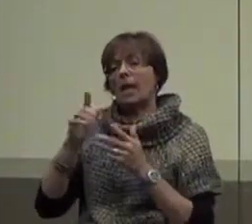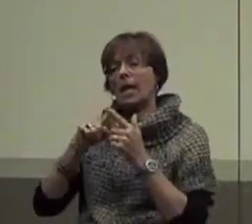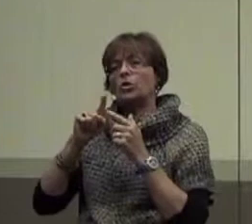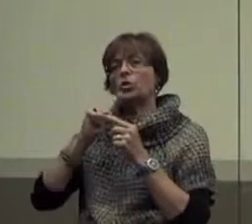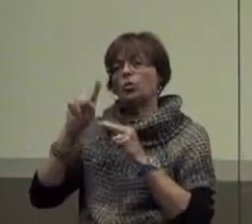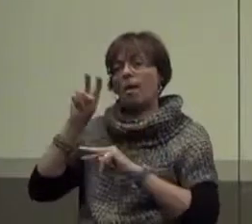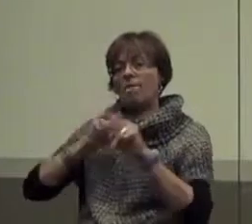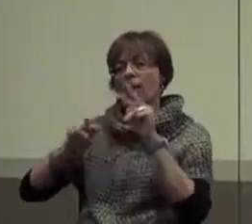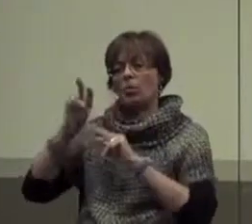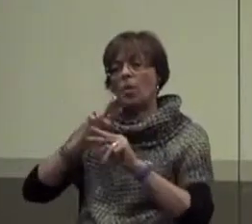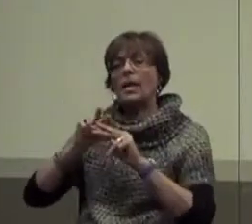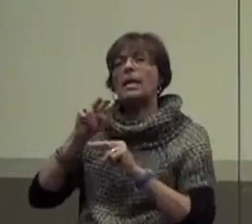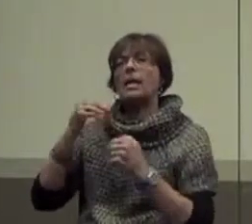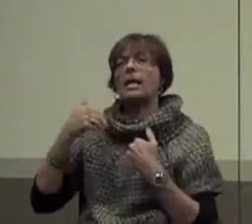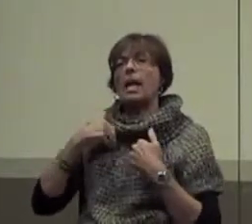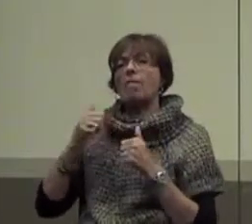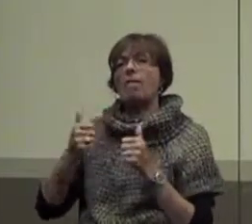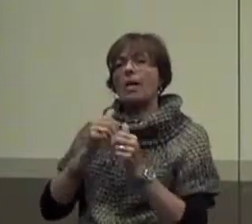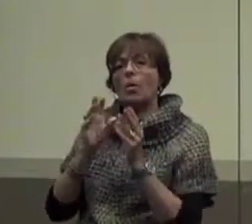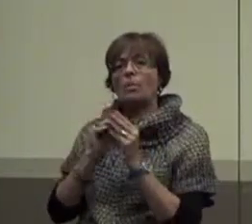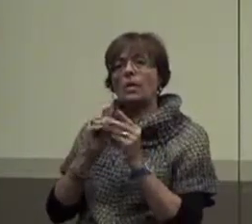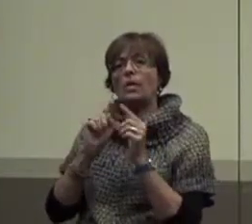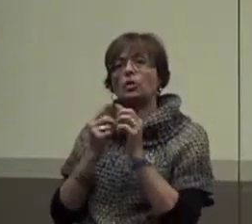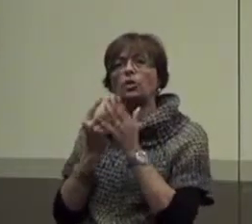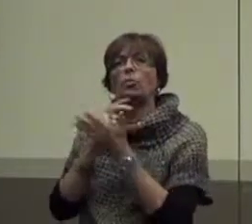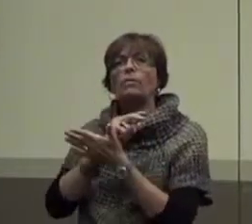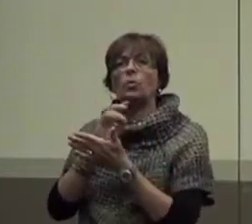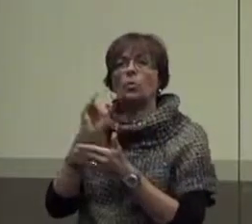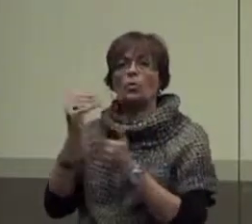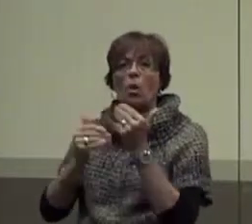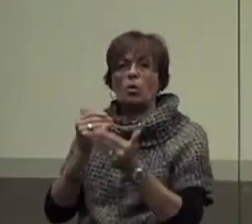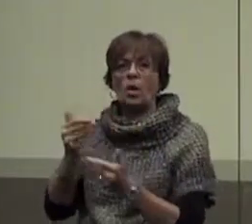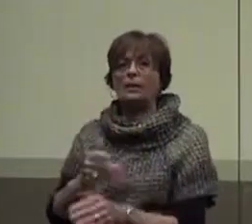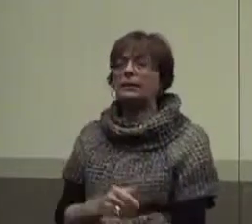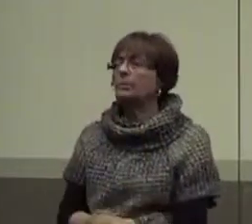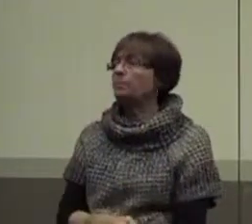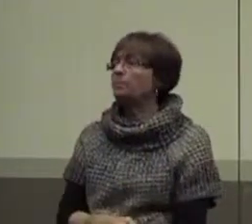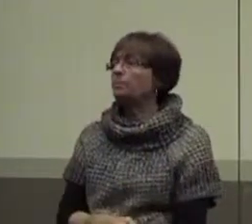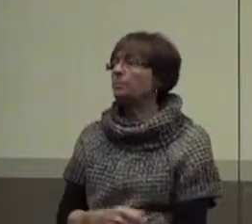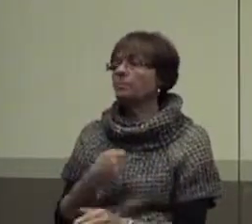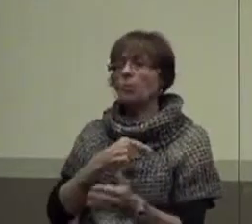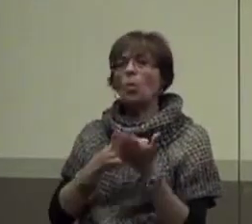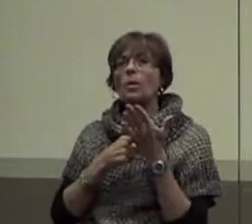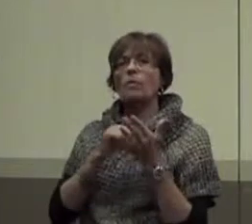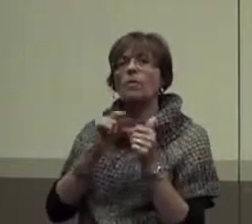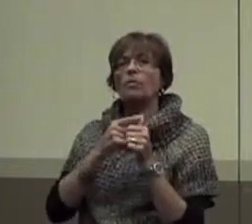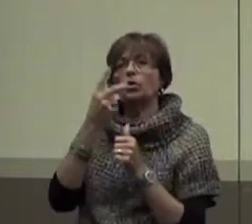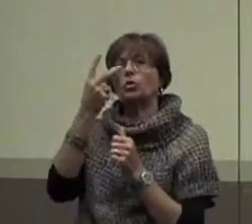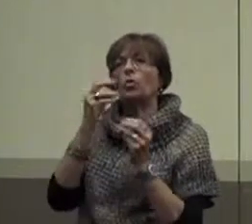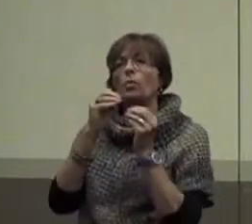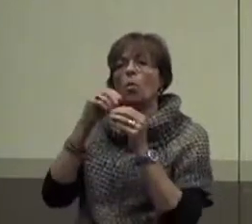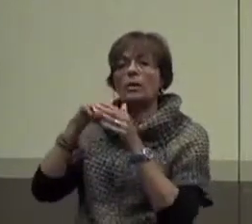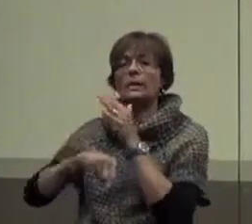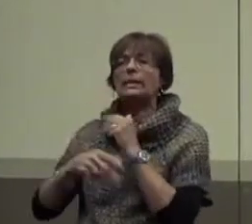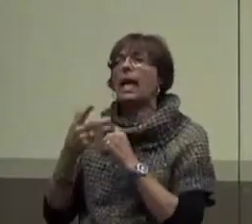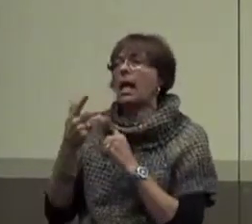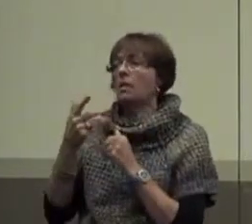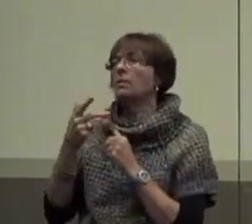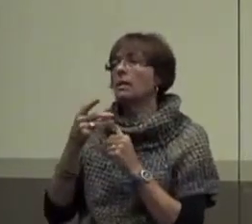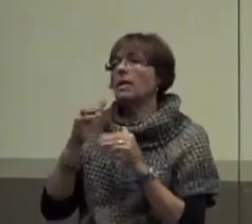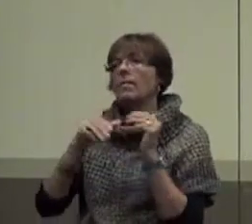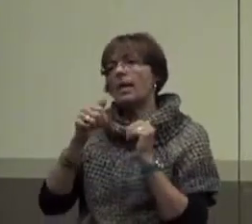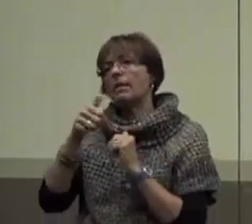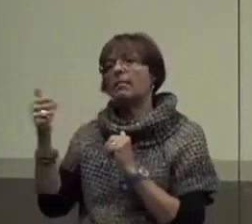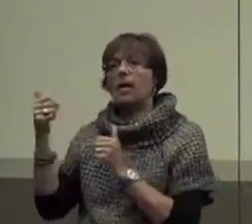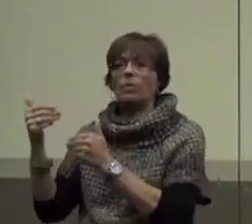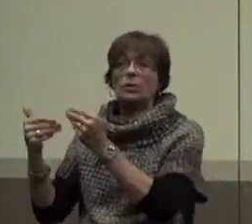that and have follow-up meetings to review the progress. So we're going to cover the first 2 in more detail than any of the